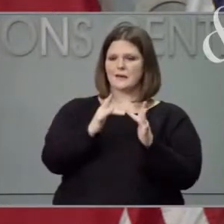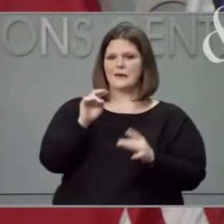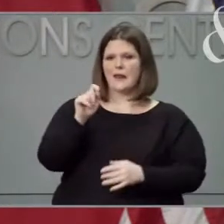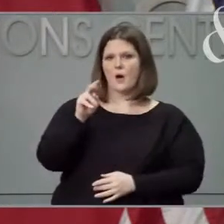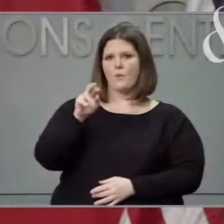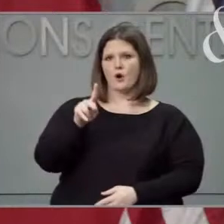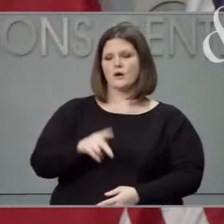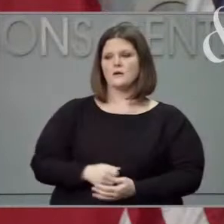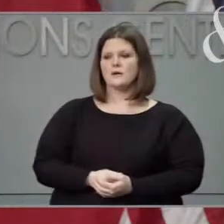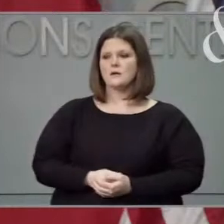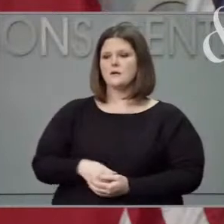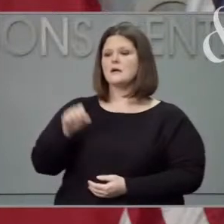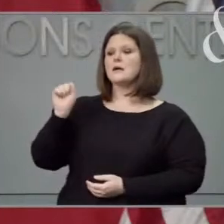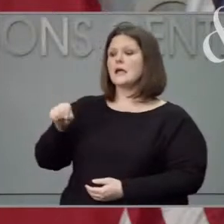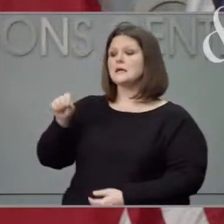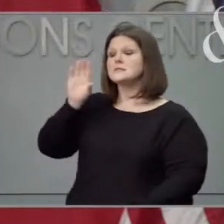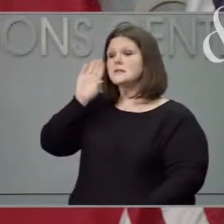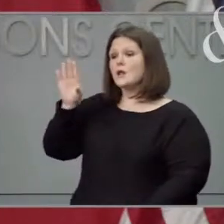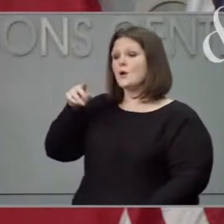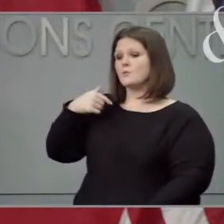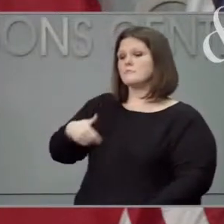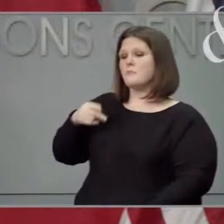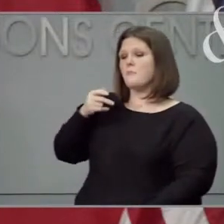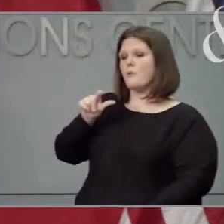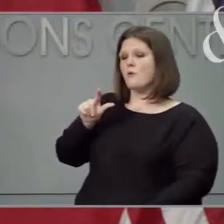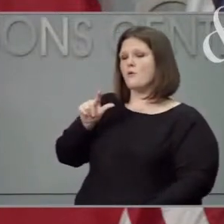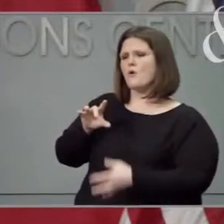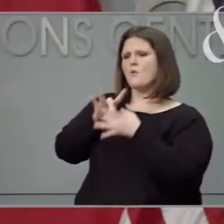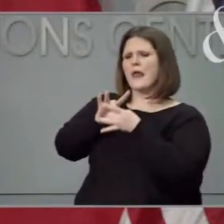Yes, hello. Regarding the